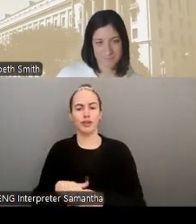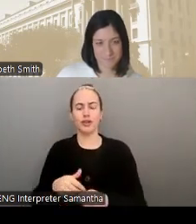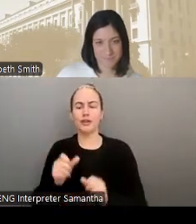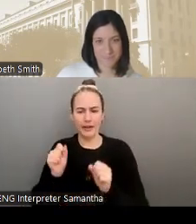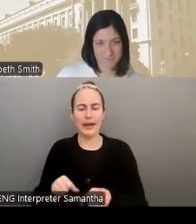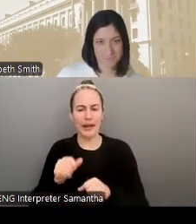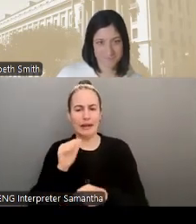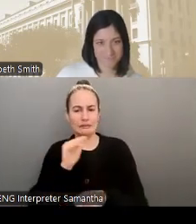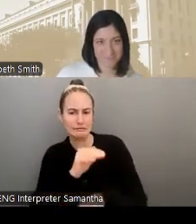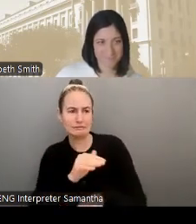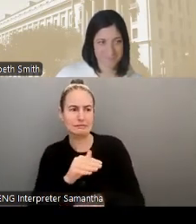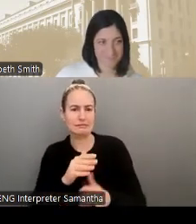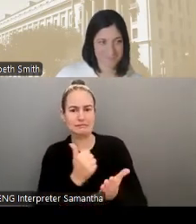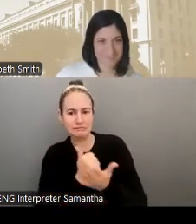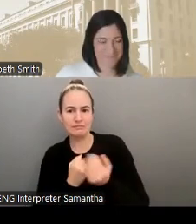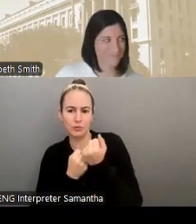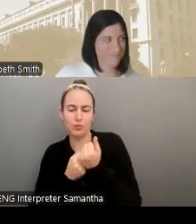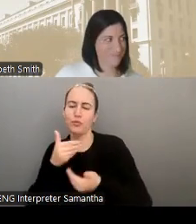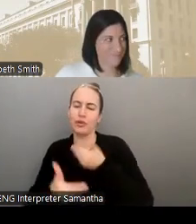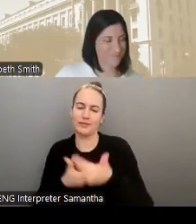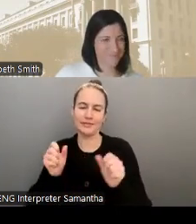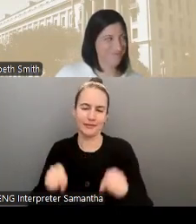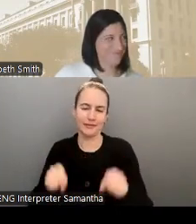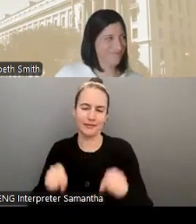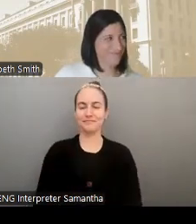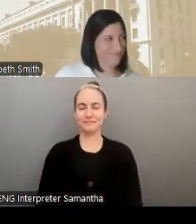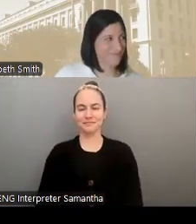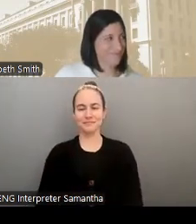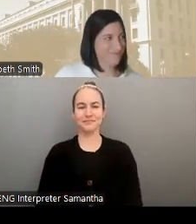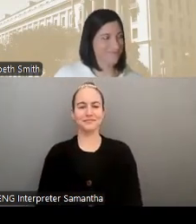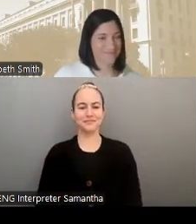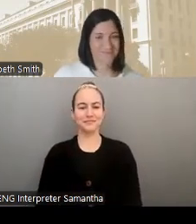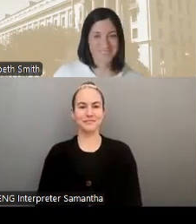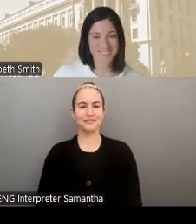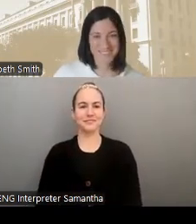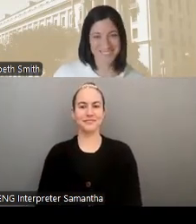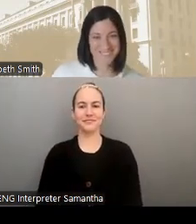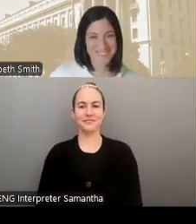through this process as well. So we'll get it started. Elizabeth, you don't mind the next slide.